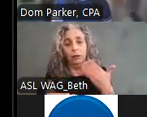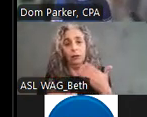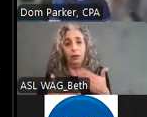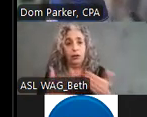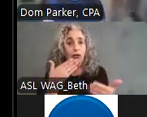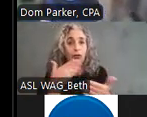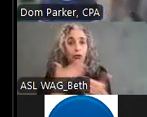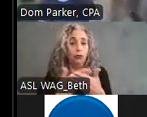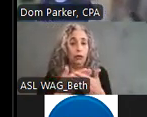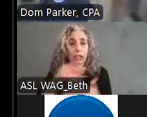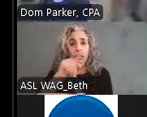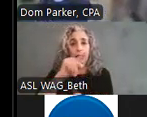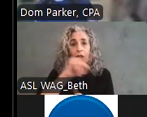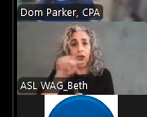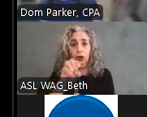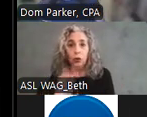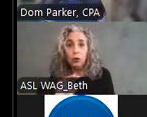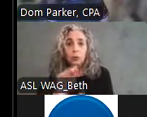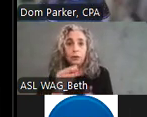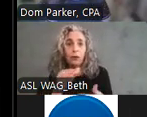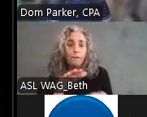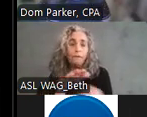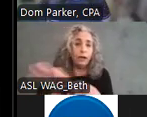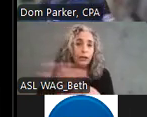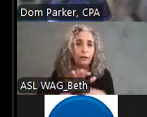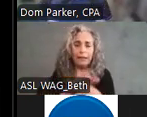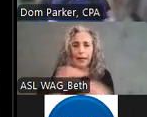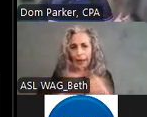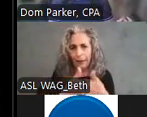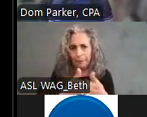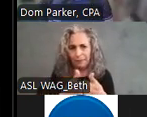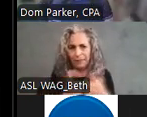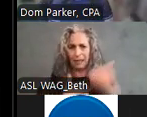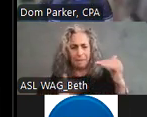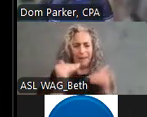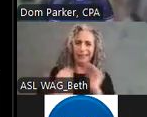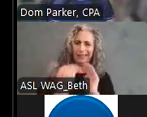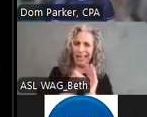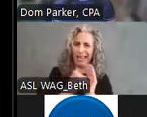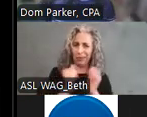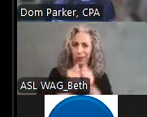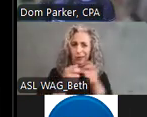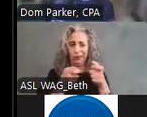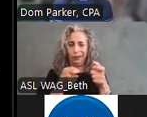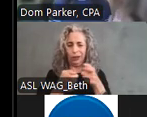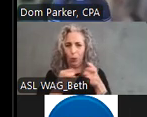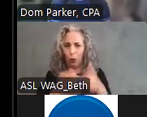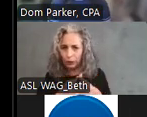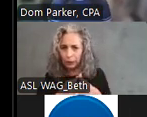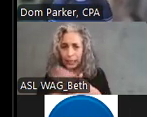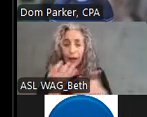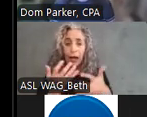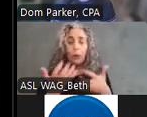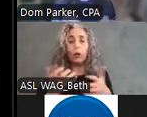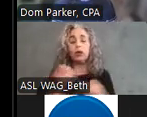zoom function for the entire game. And how do we balance that again with adaptive controllers? What if I wanted to play this game on high